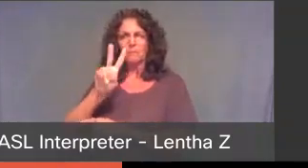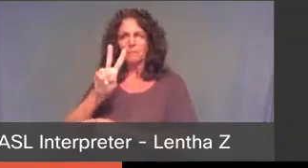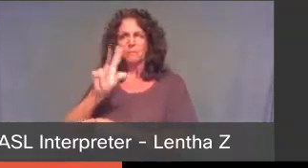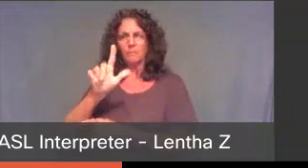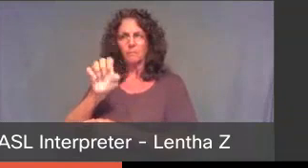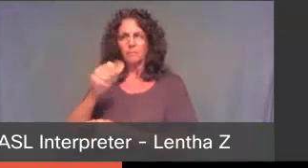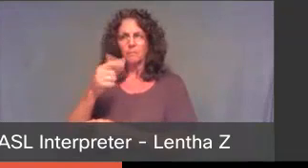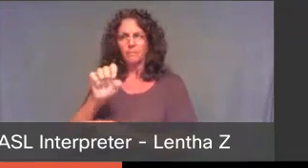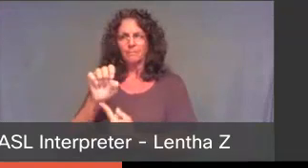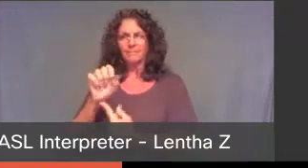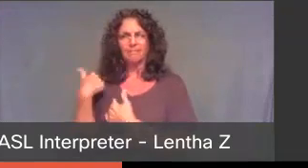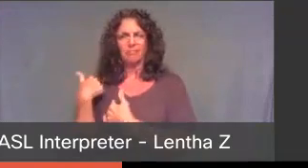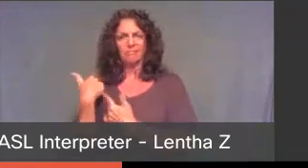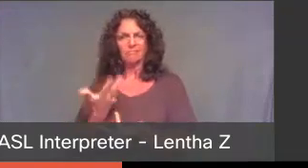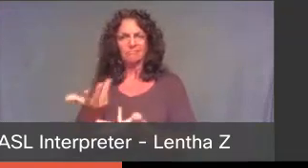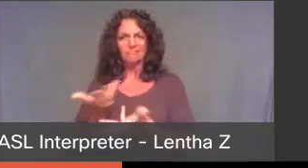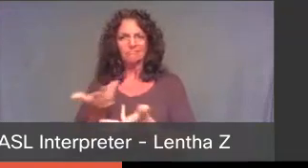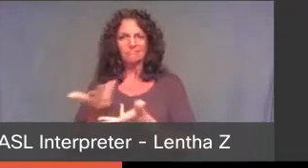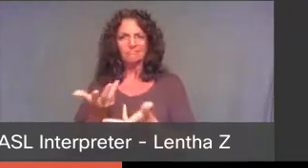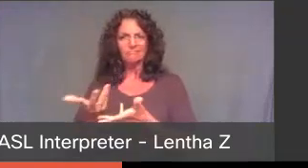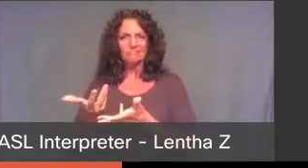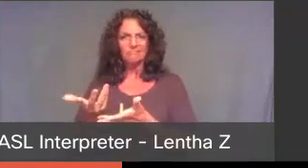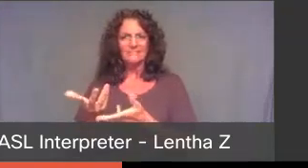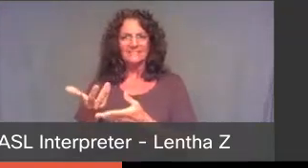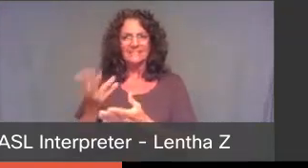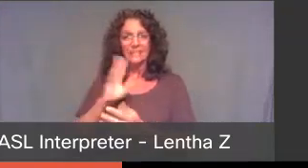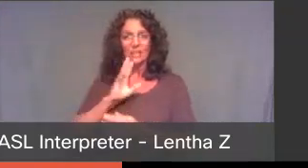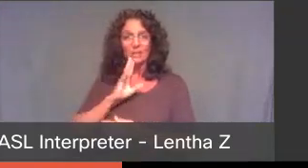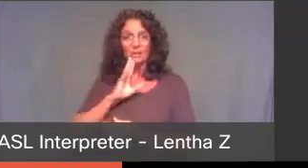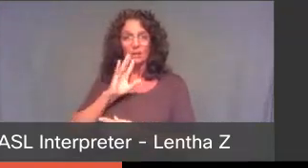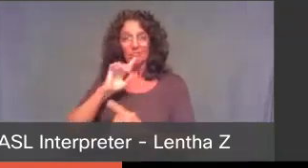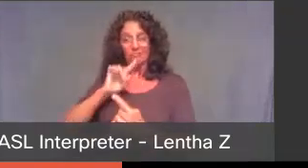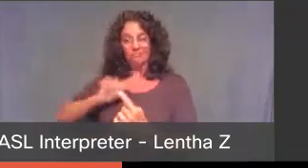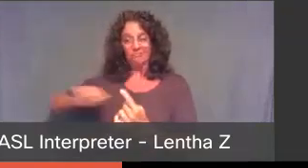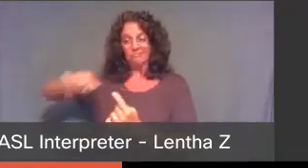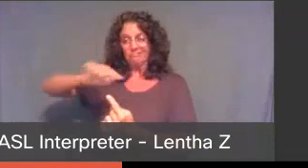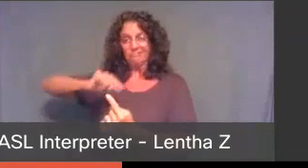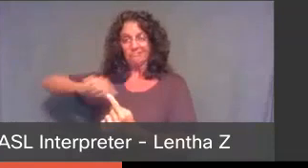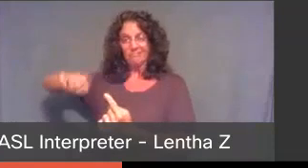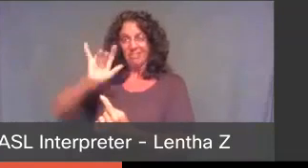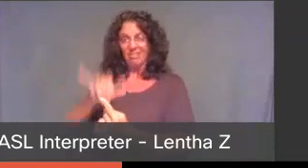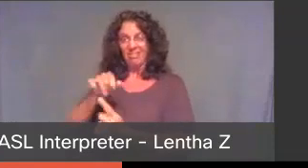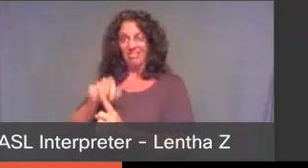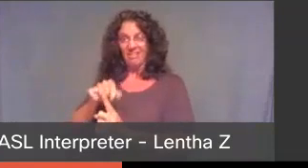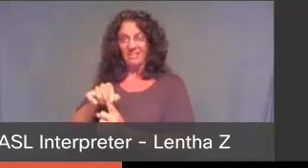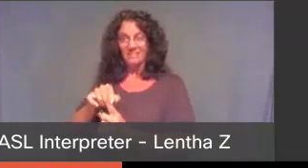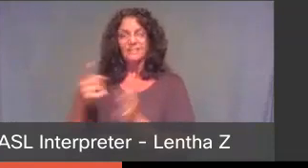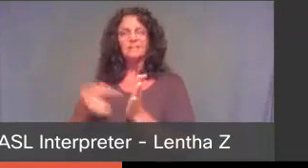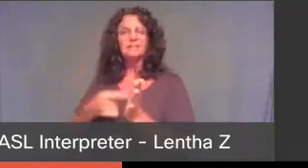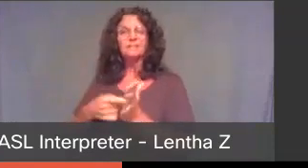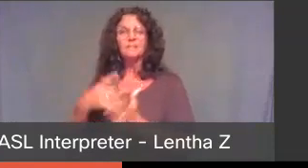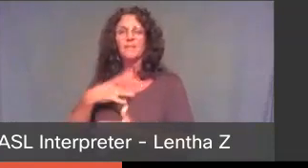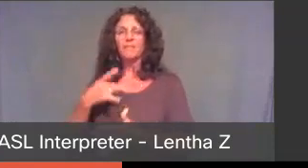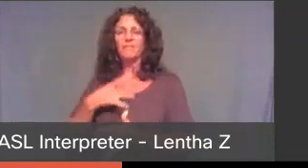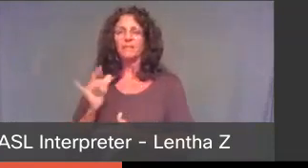I think sometimes conversations around privilege can happen in an incomplete or almost haphazard